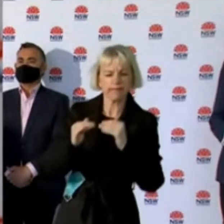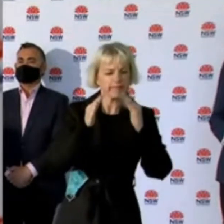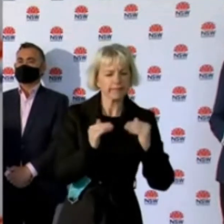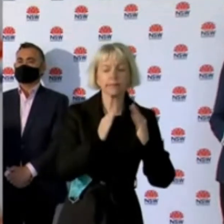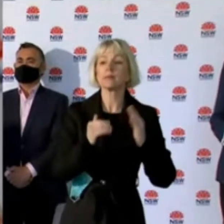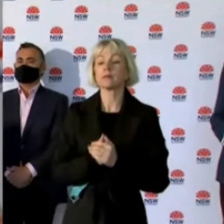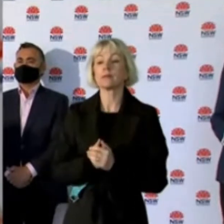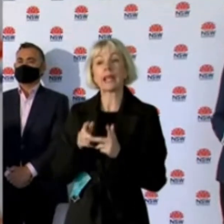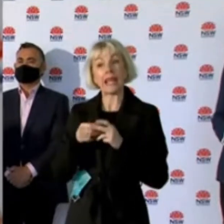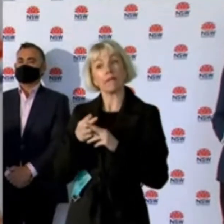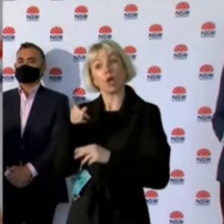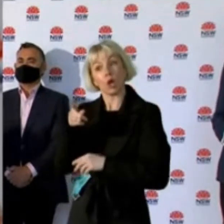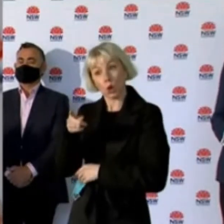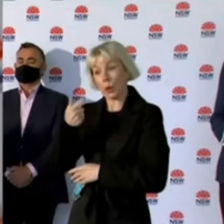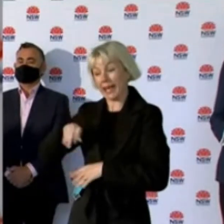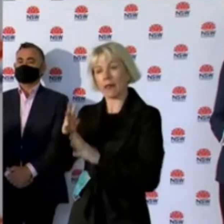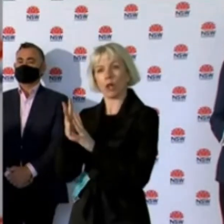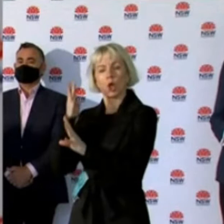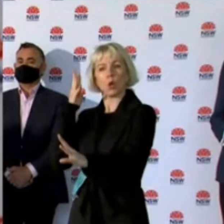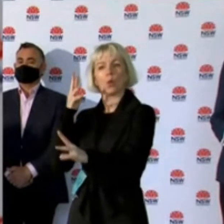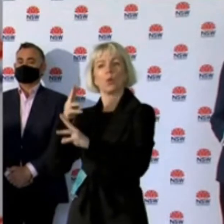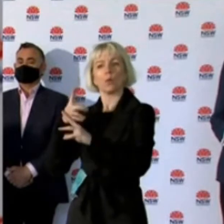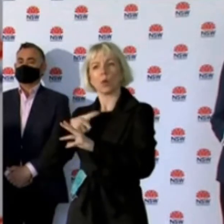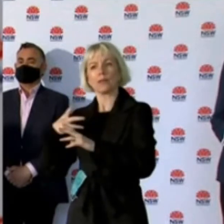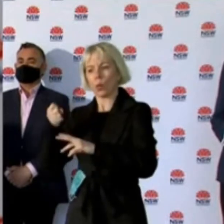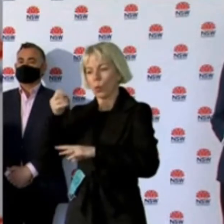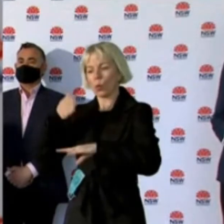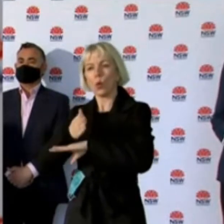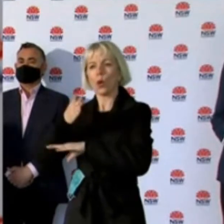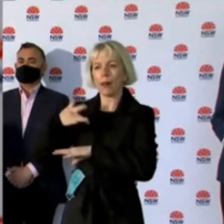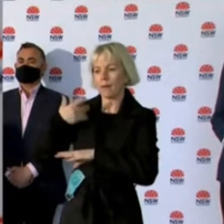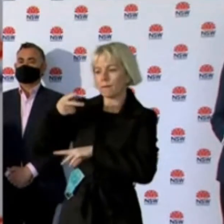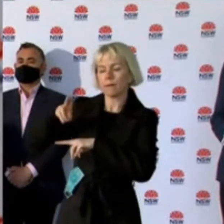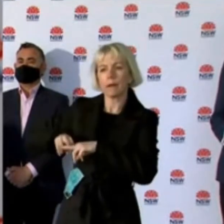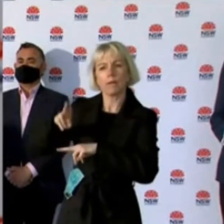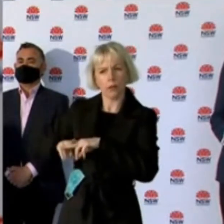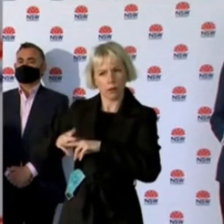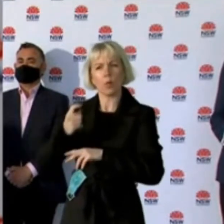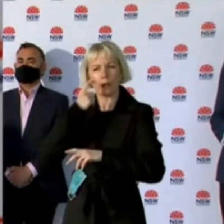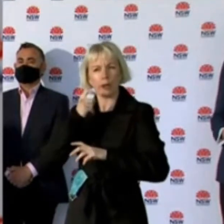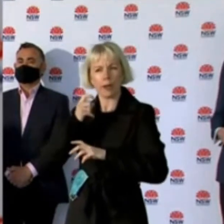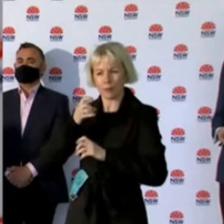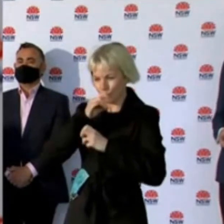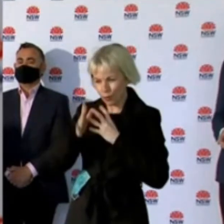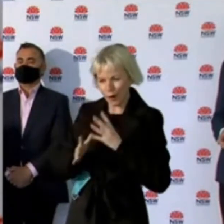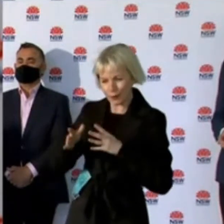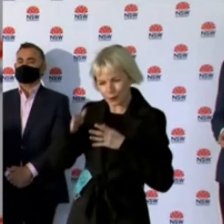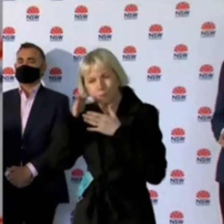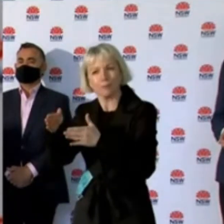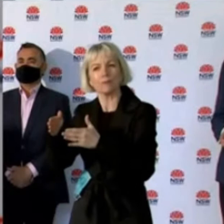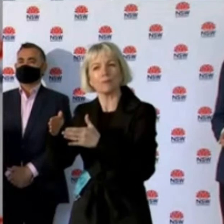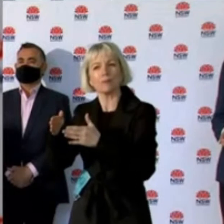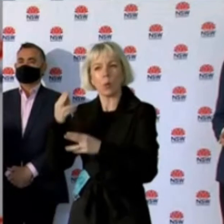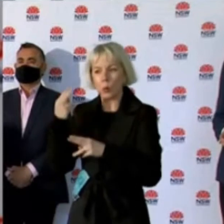health, and we are working with them, with the private providers as well as our own pathology, to ensure that we have faster turnaround times for